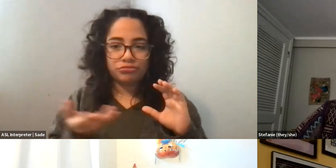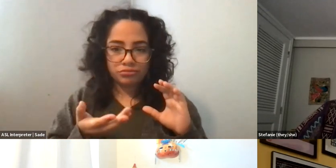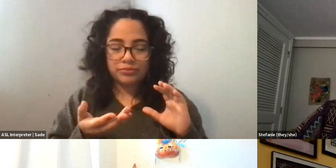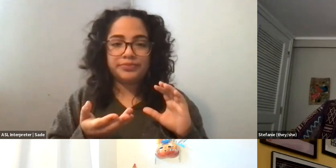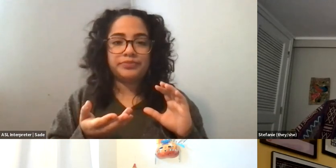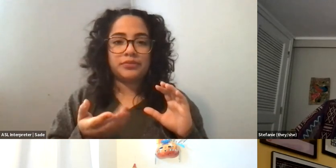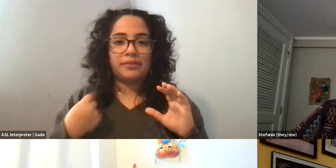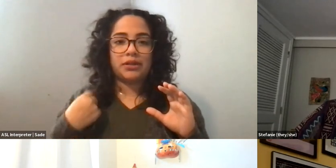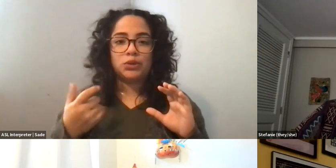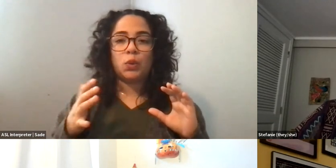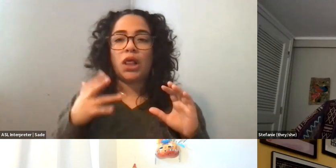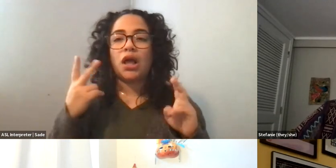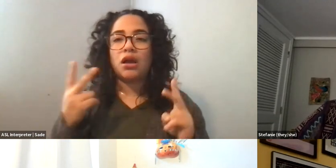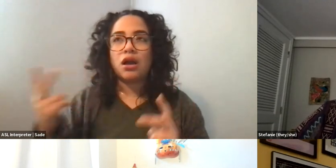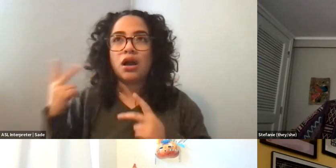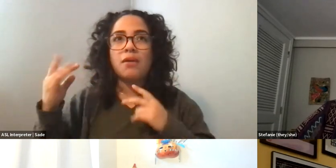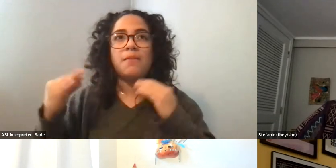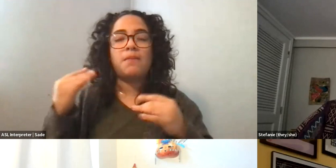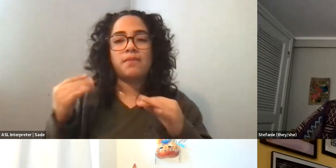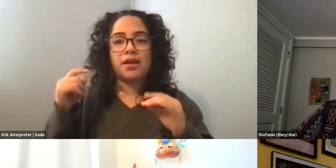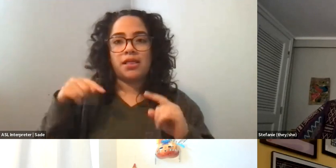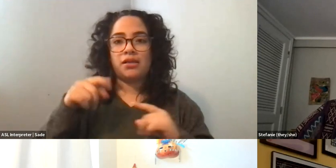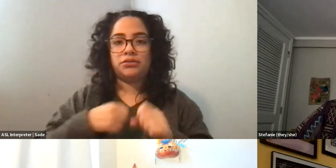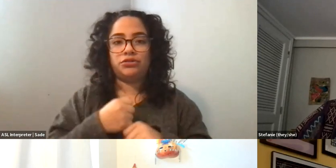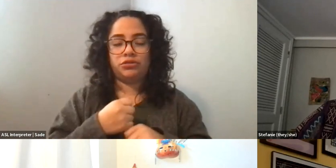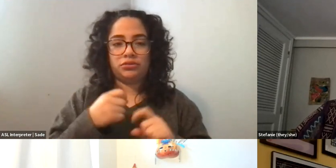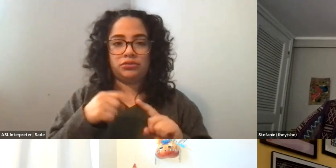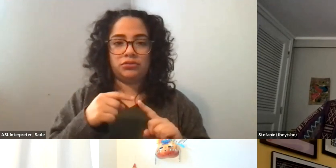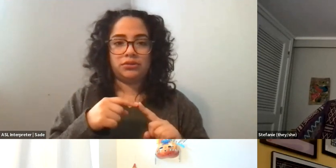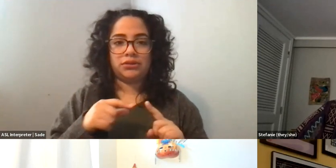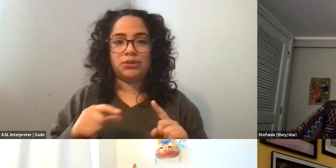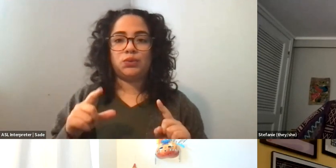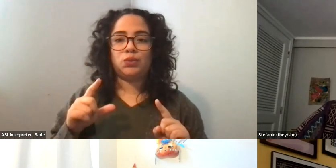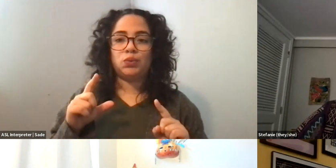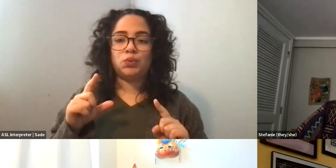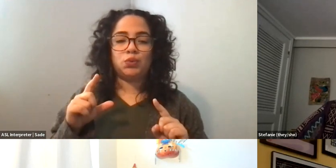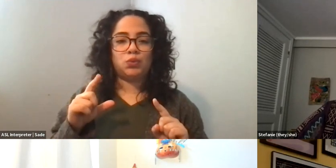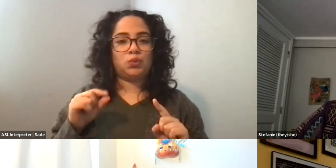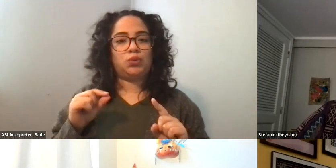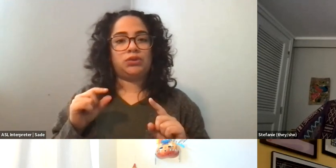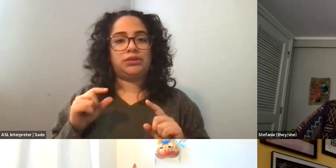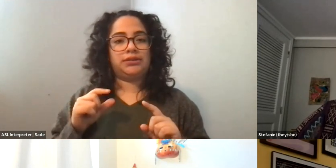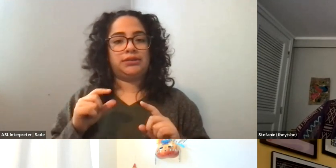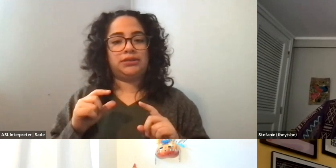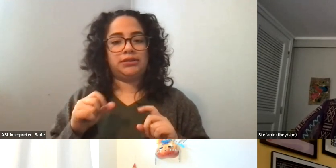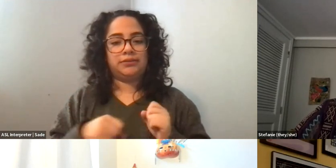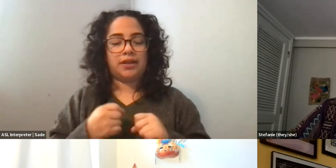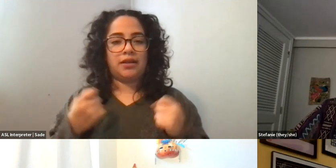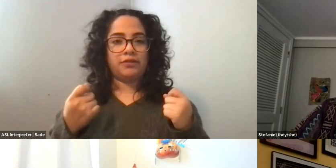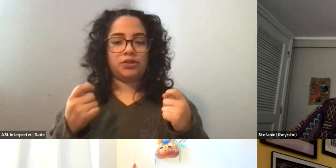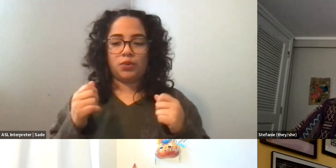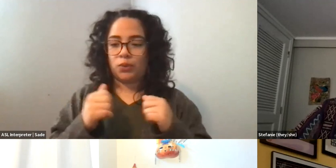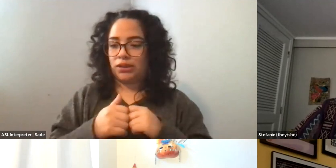I've been doing a lot of reflecting on the fact that this year is the 20th anniversary of when me and my